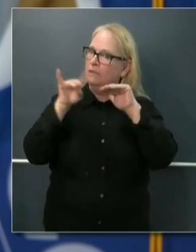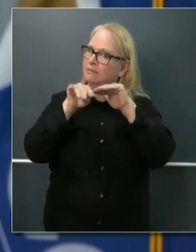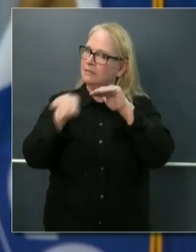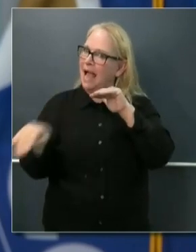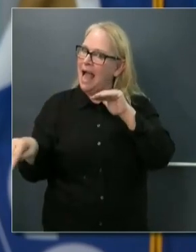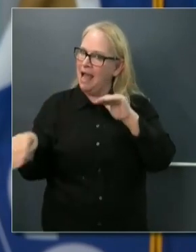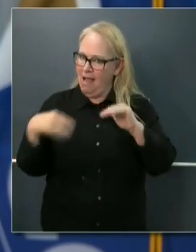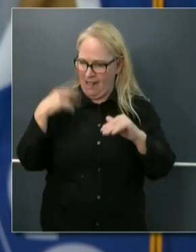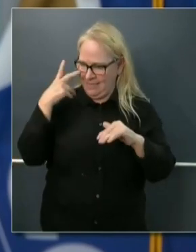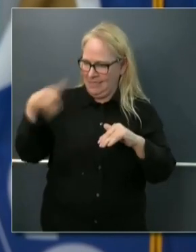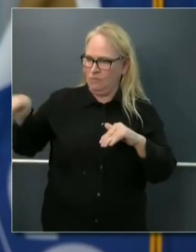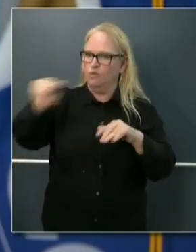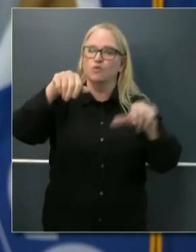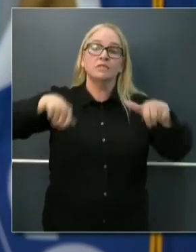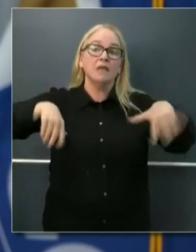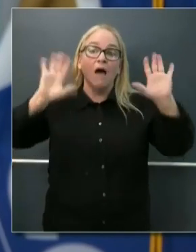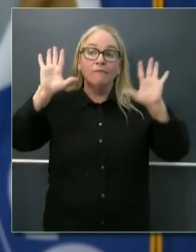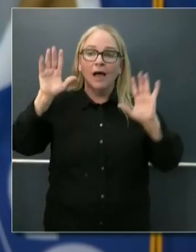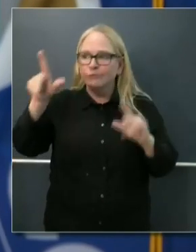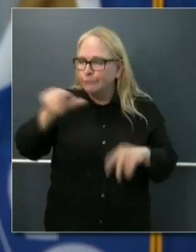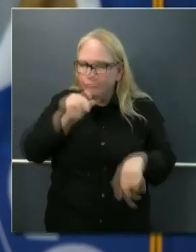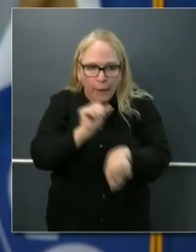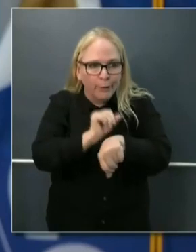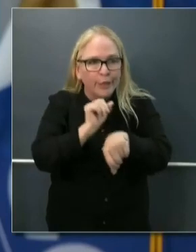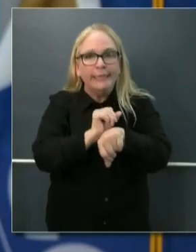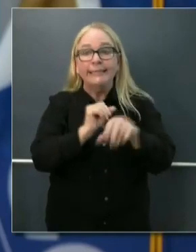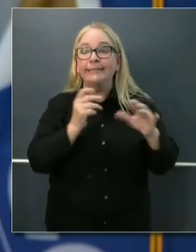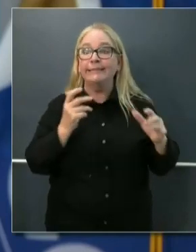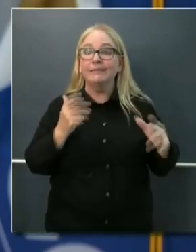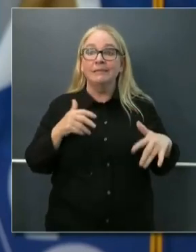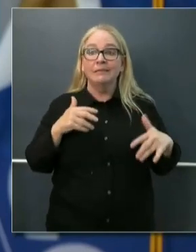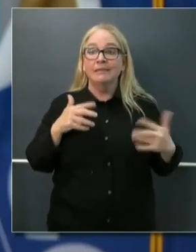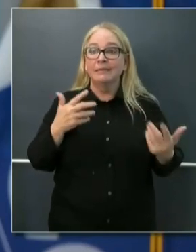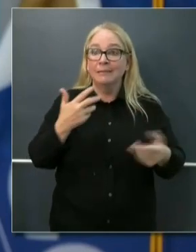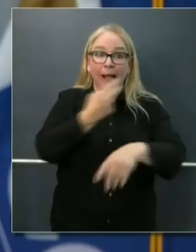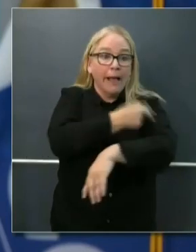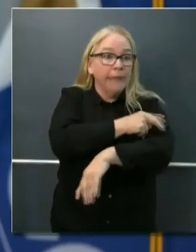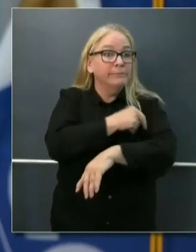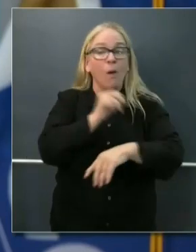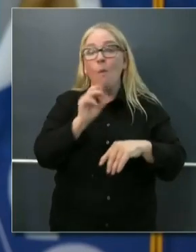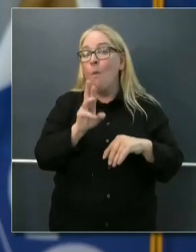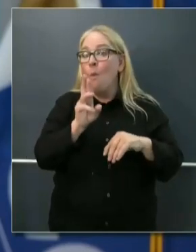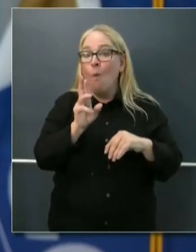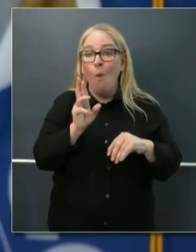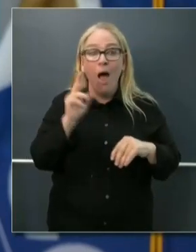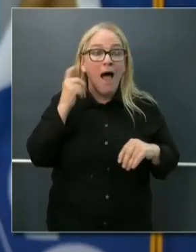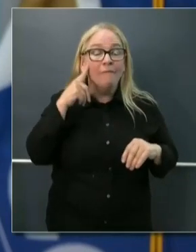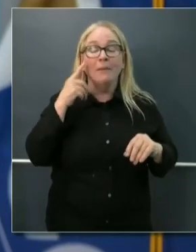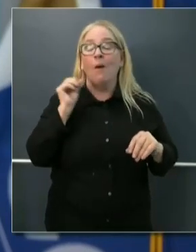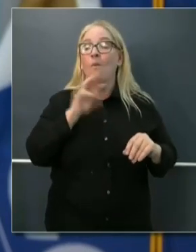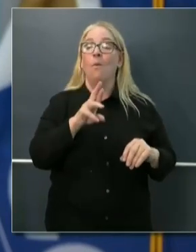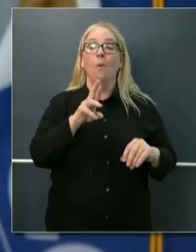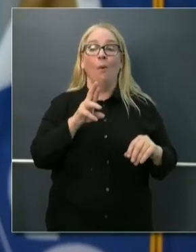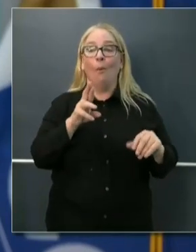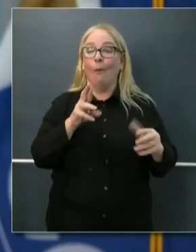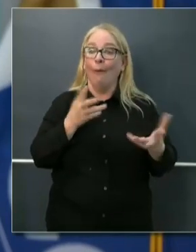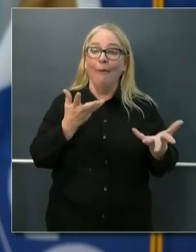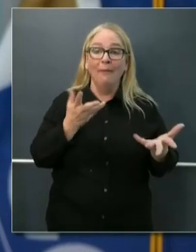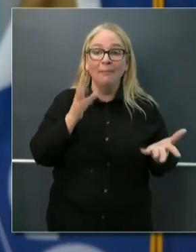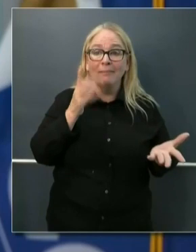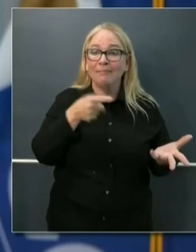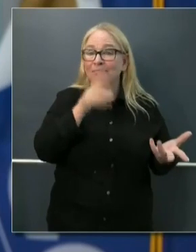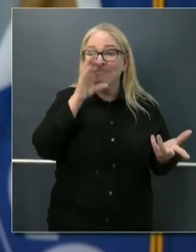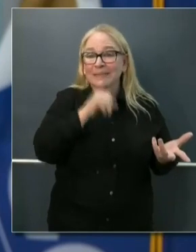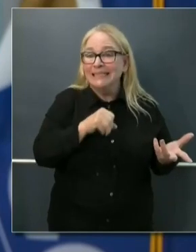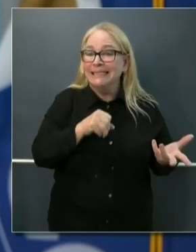are not at your jobs, whether it's in healthcare or hospitals or the halls of Congress. You are teleworking. You are not volunteering. You're missing your halls